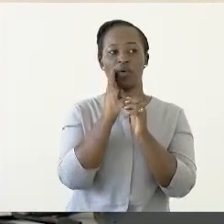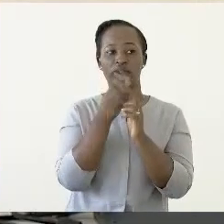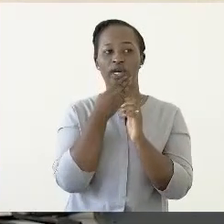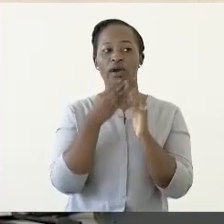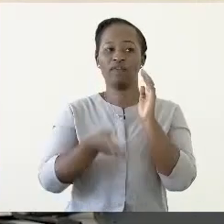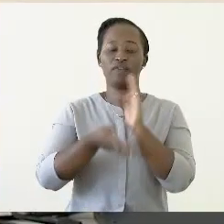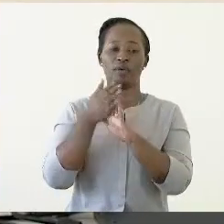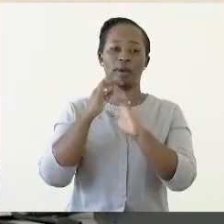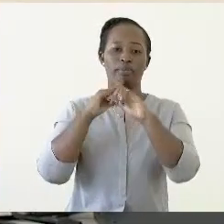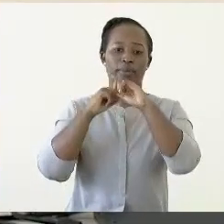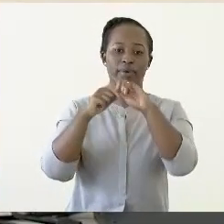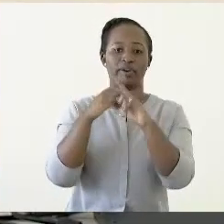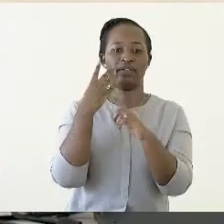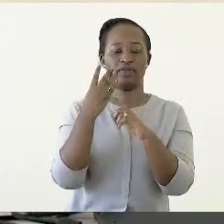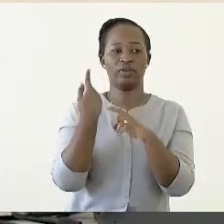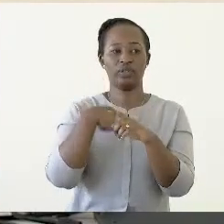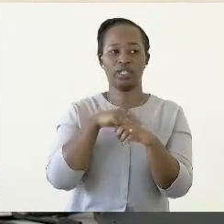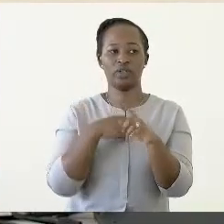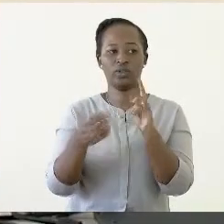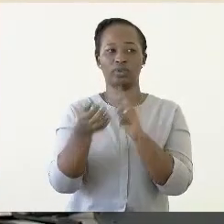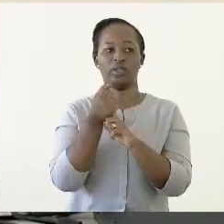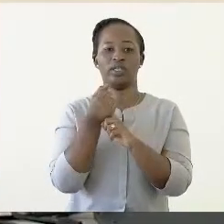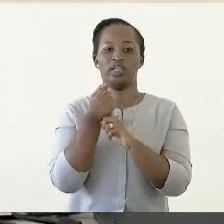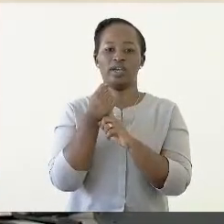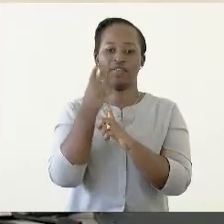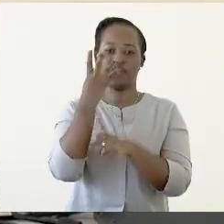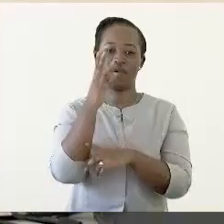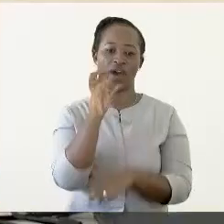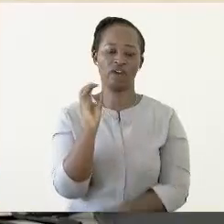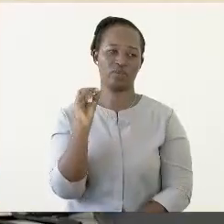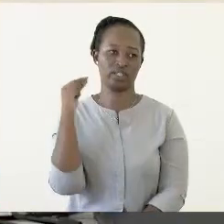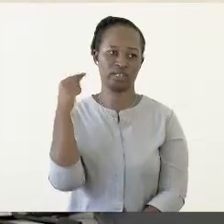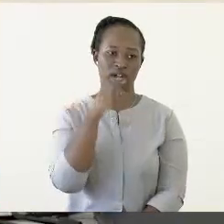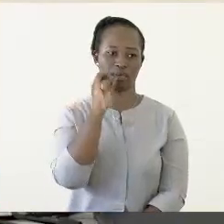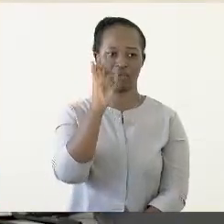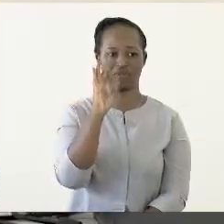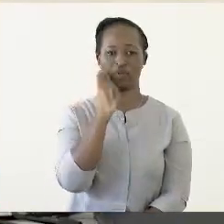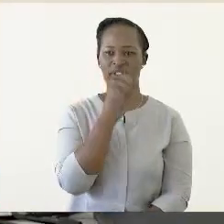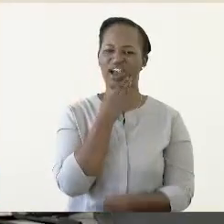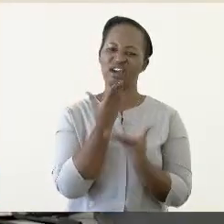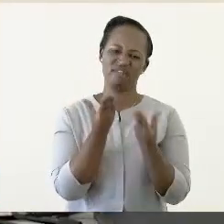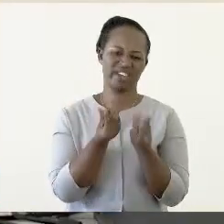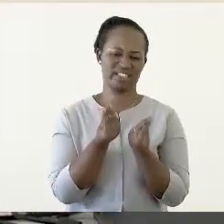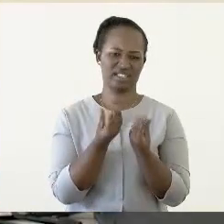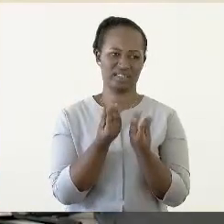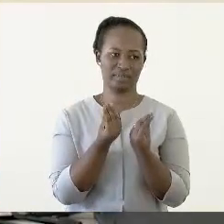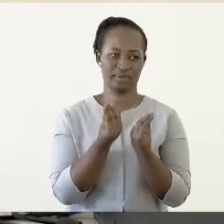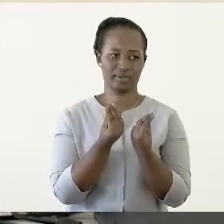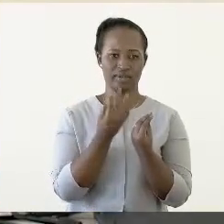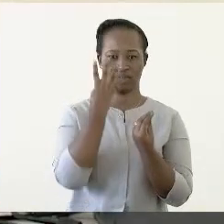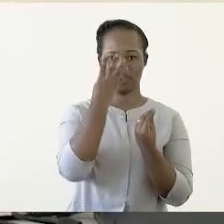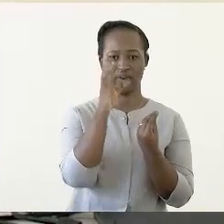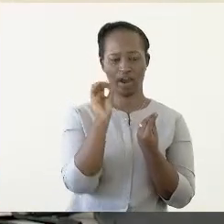multiply by 4, so we find it to be 400. Very simple. It's